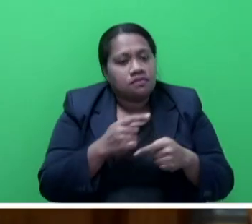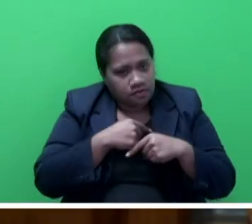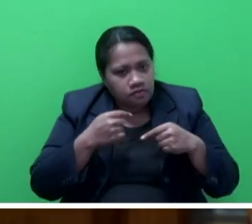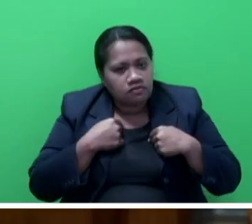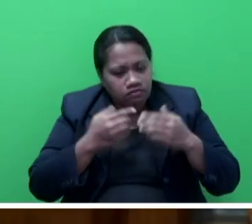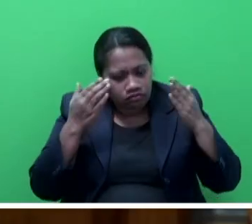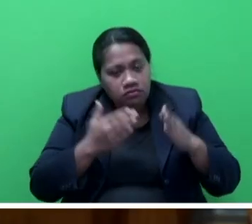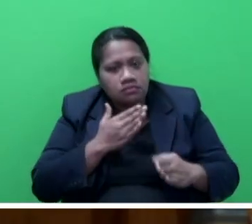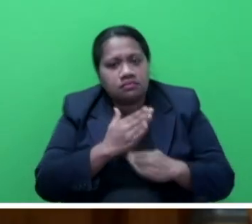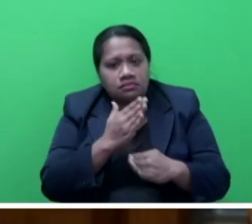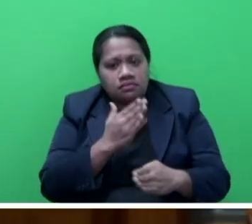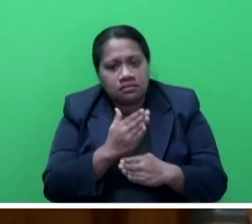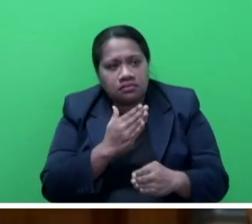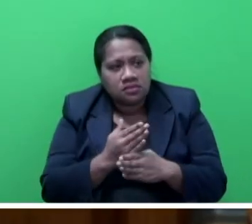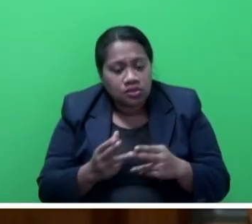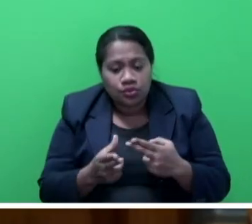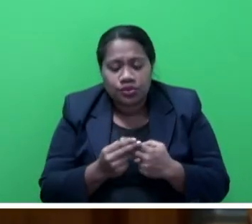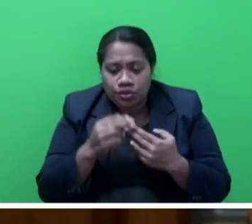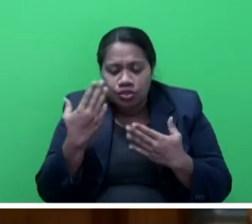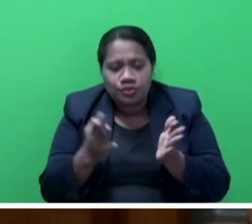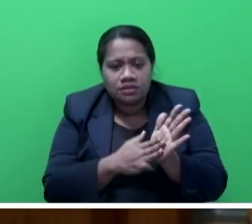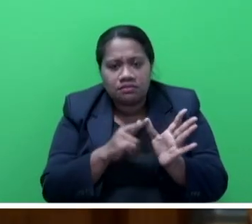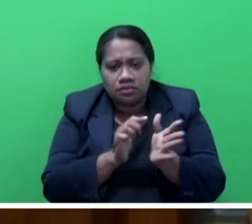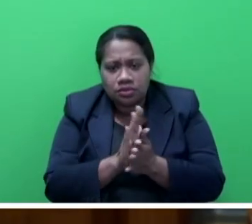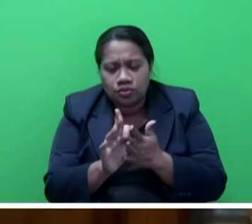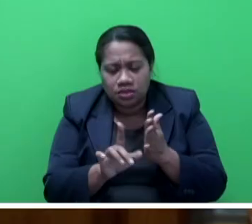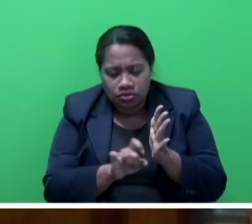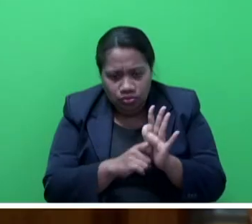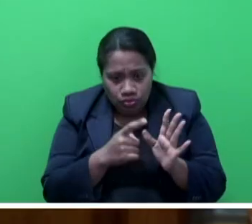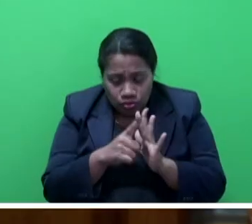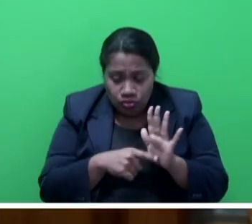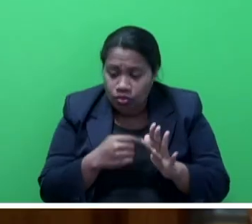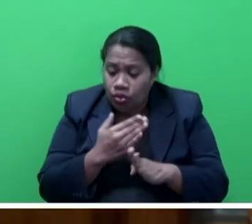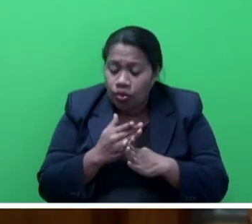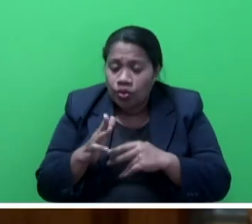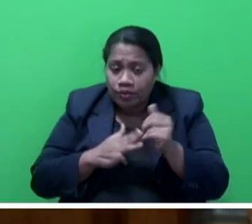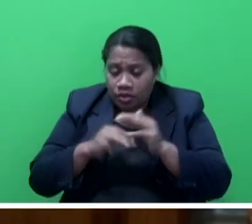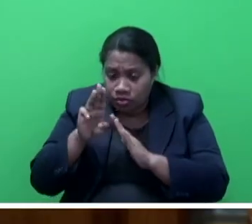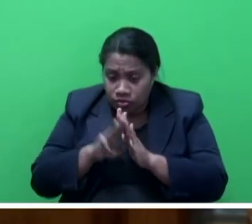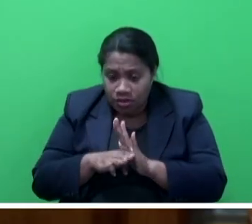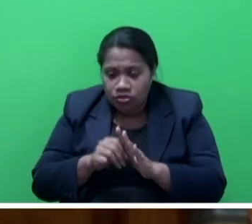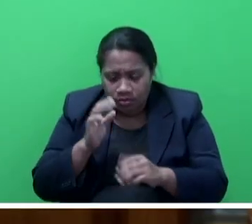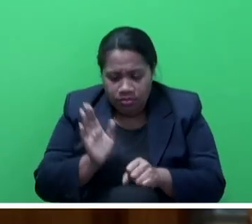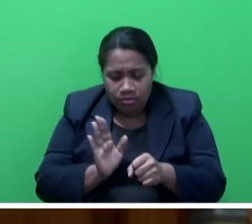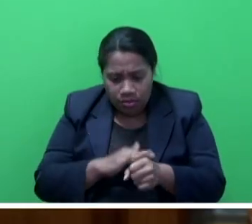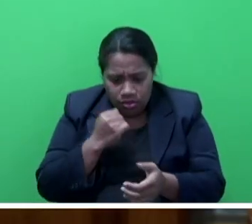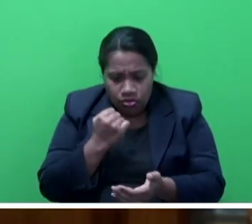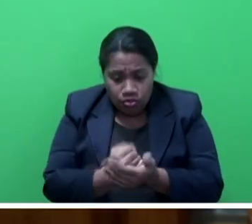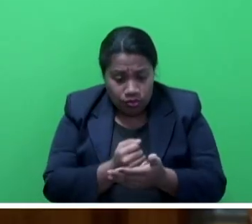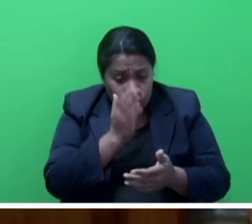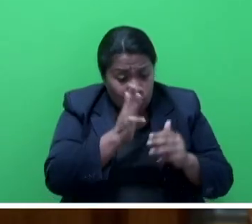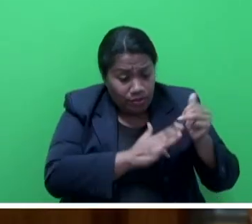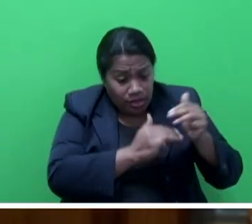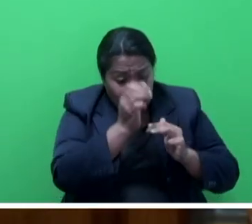as mentioned by Honorable Maharaj, work with the managements to ensure that the government comes into some sort of an agreement with the school managements about